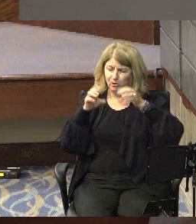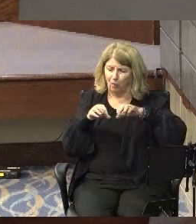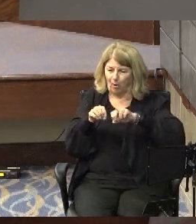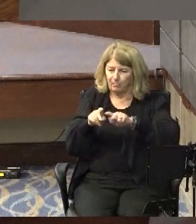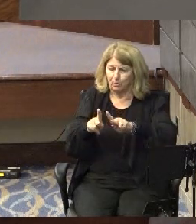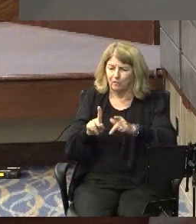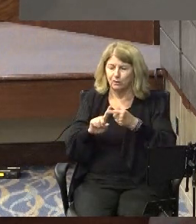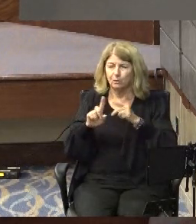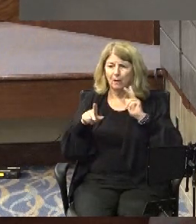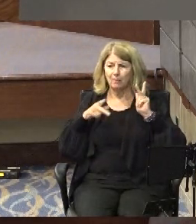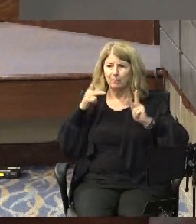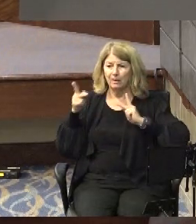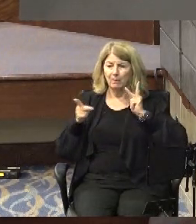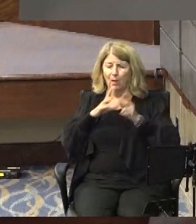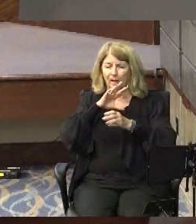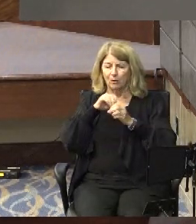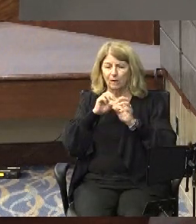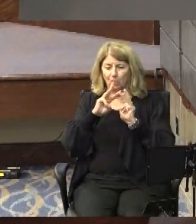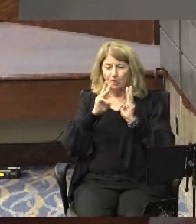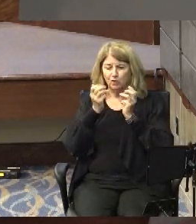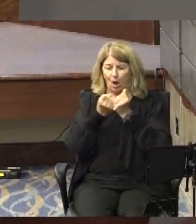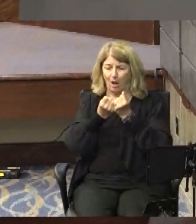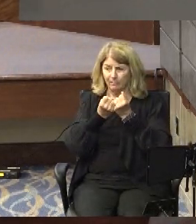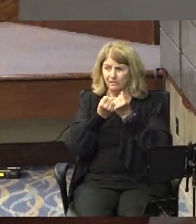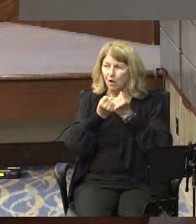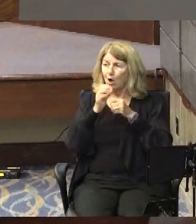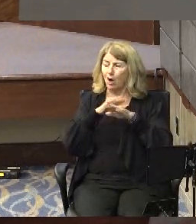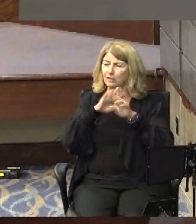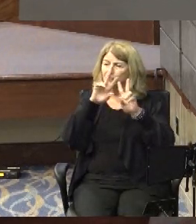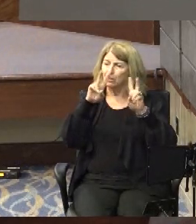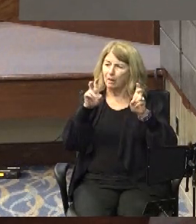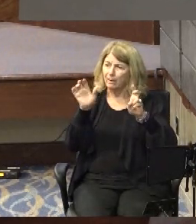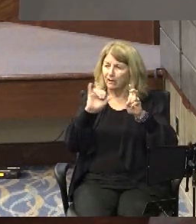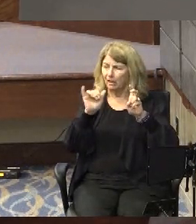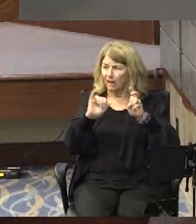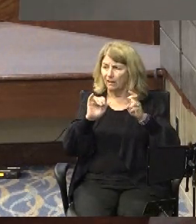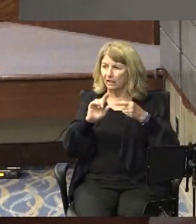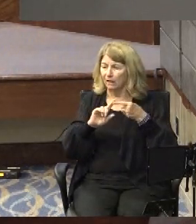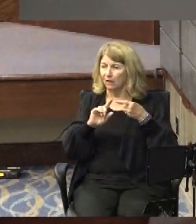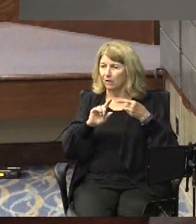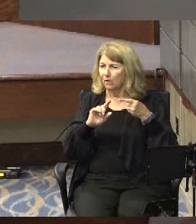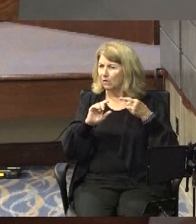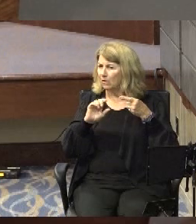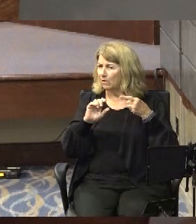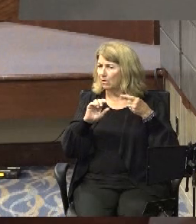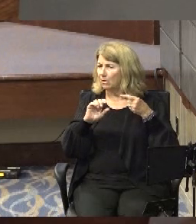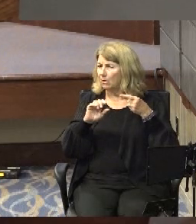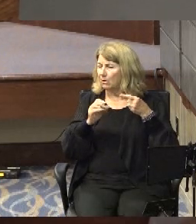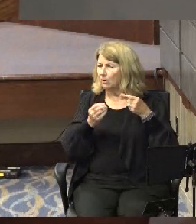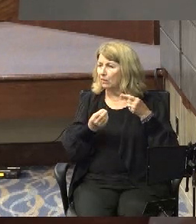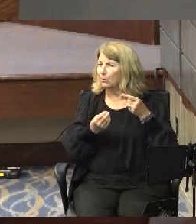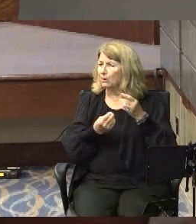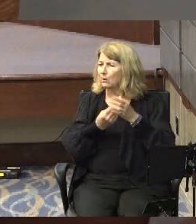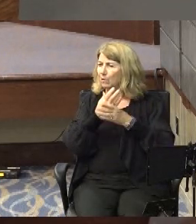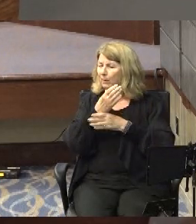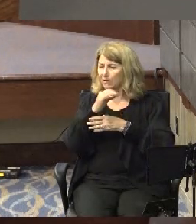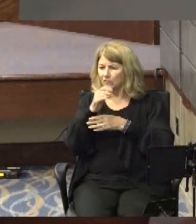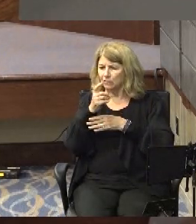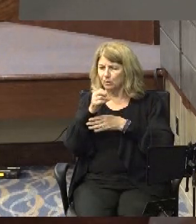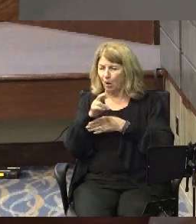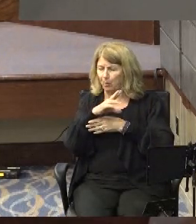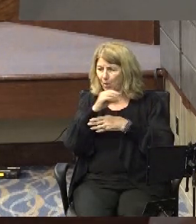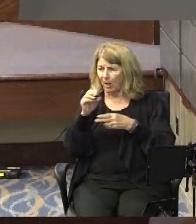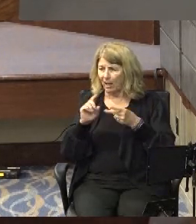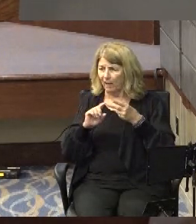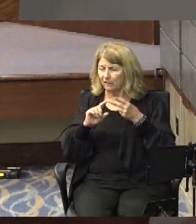public, including workshops on such topics as going solar, growing greenhouses, and a certification course